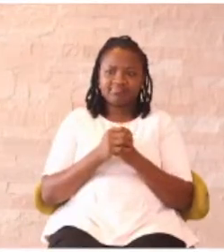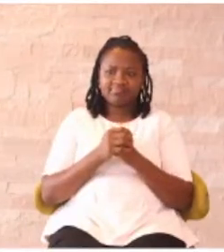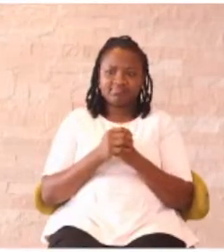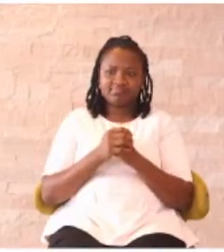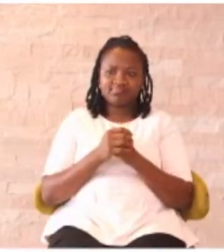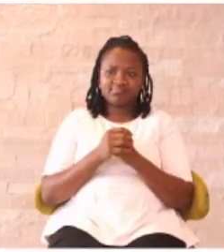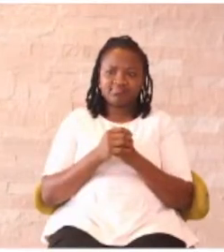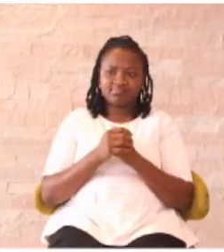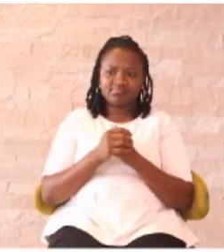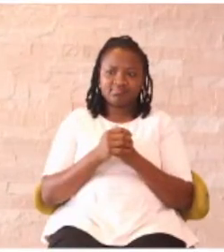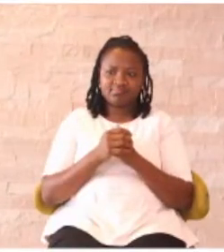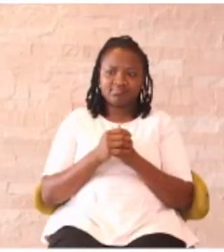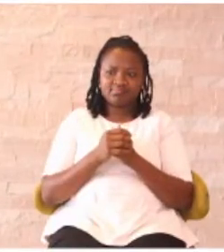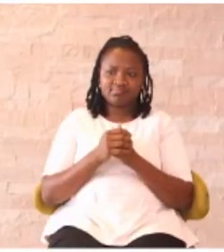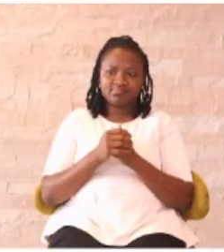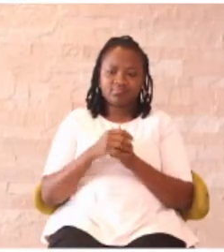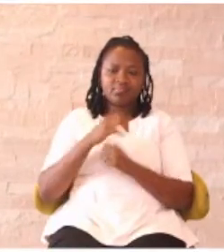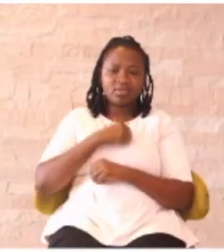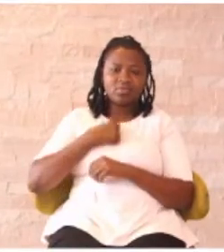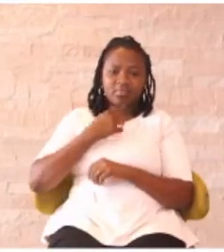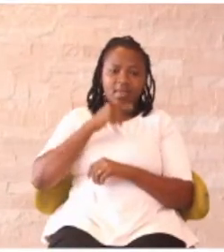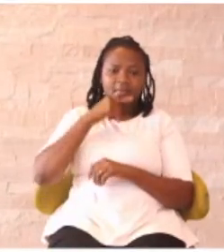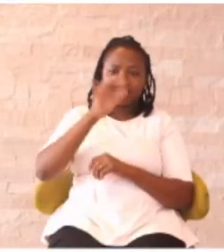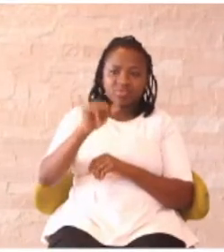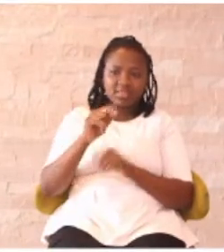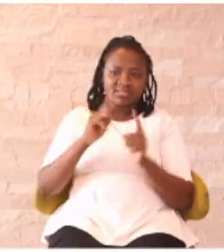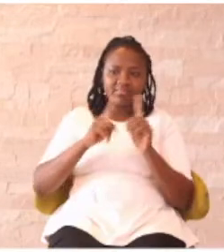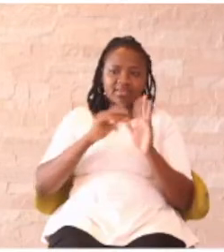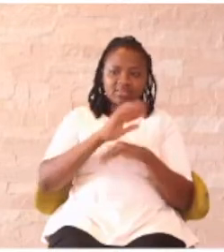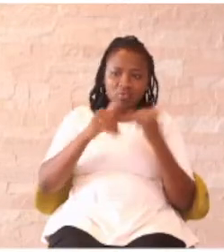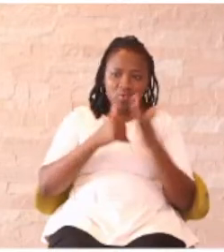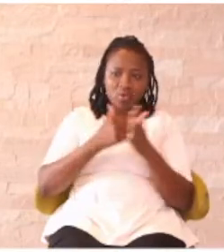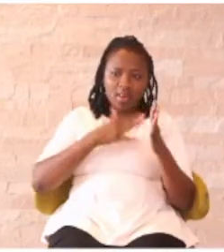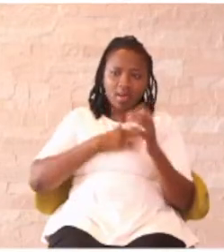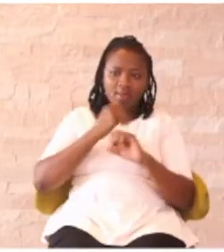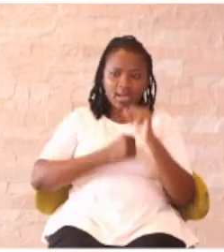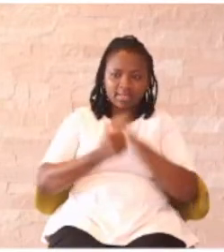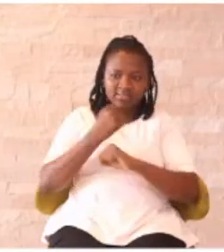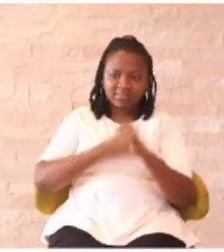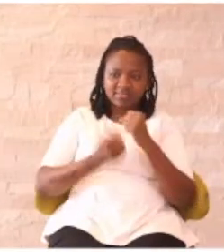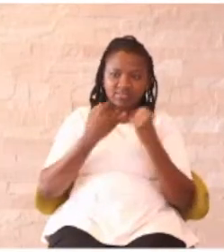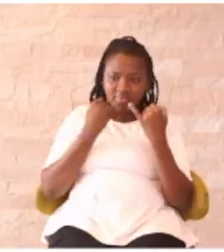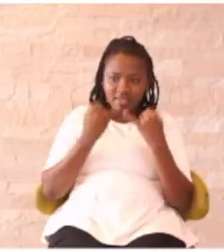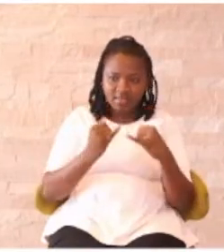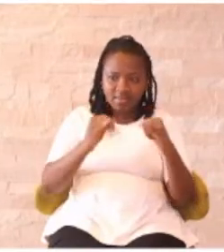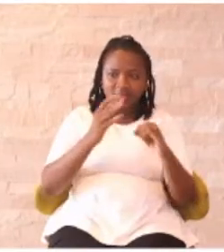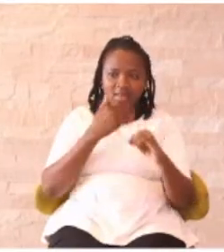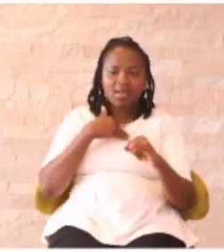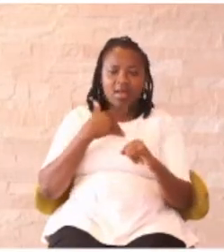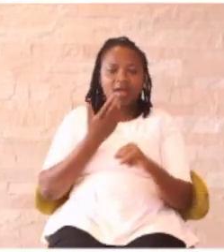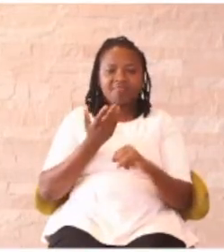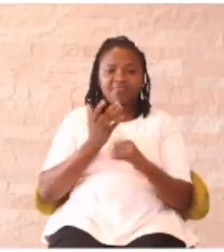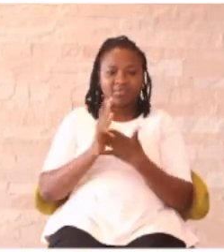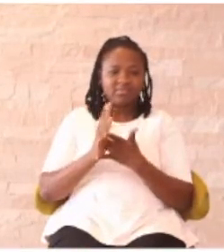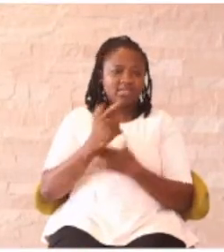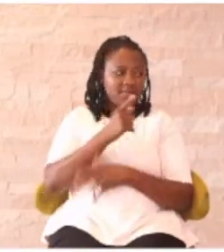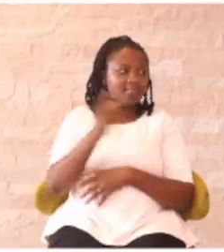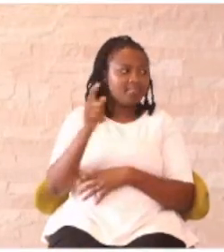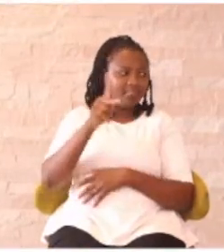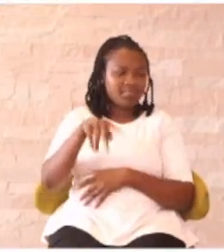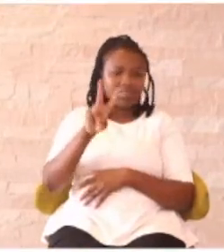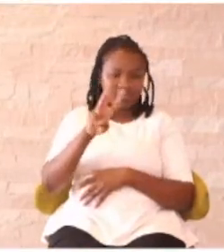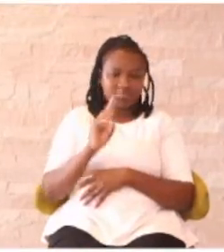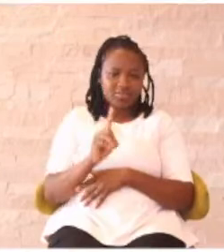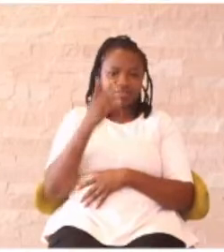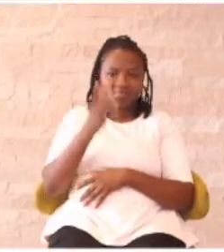didn't highlight that strongly, but in all our activities that we implement, we have a number of people with